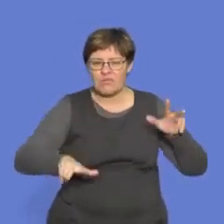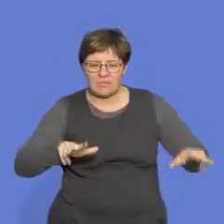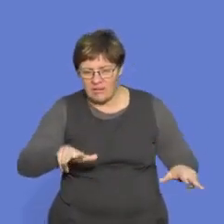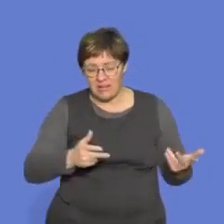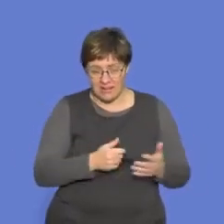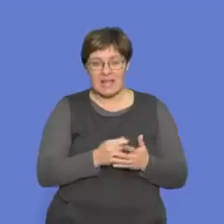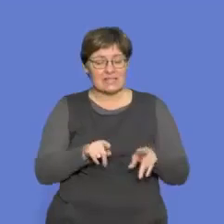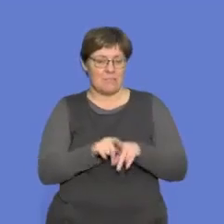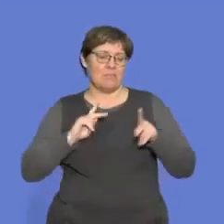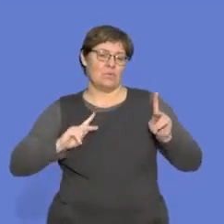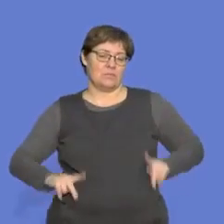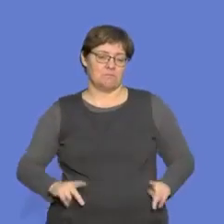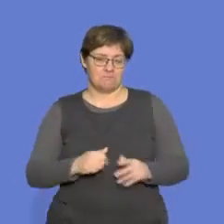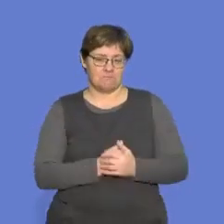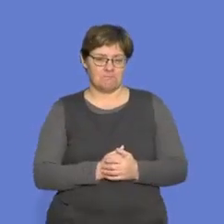humans.